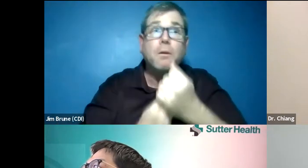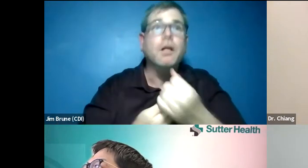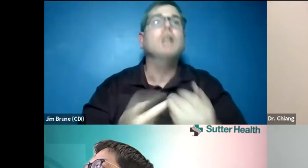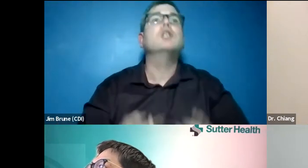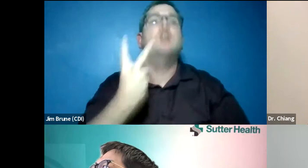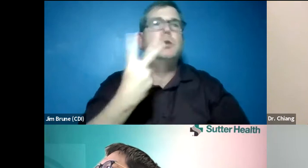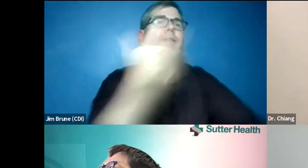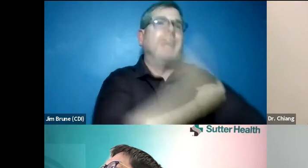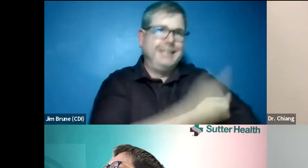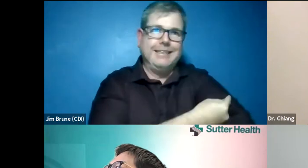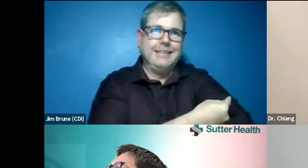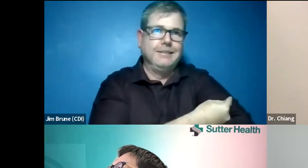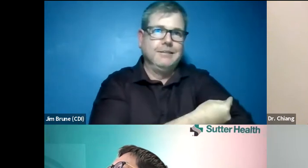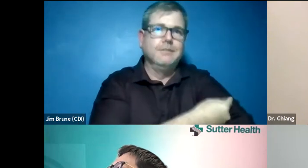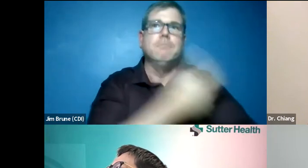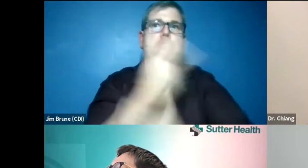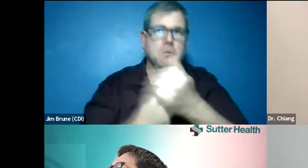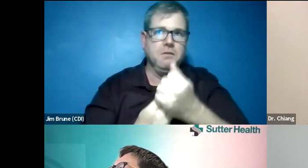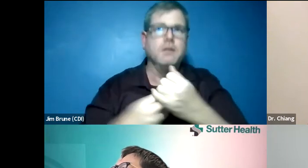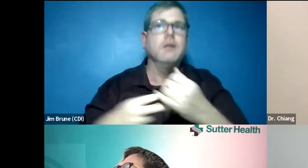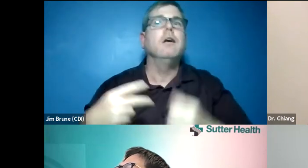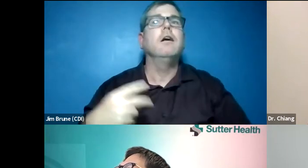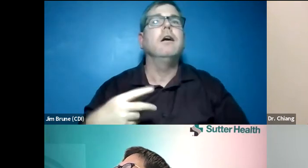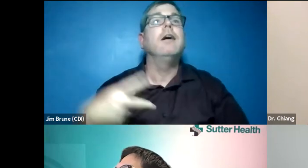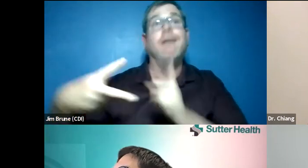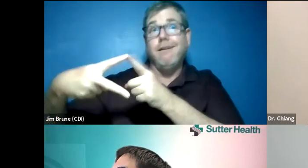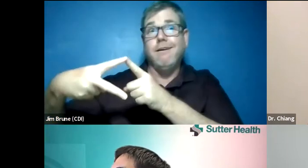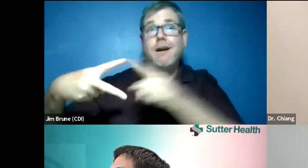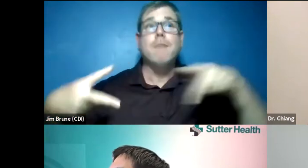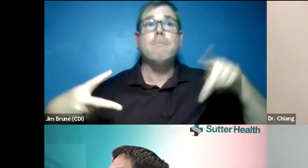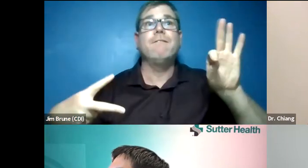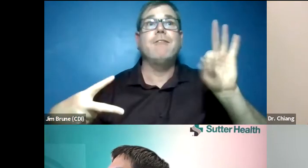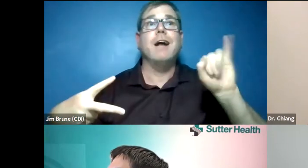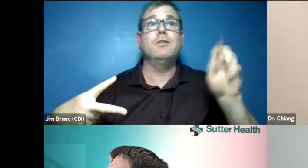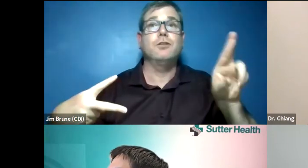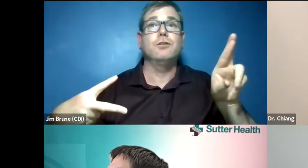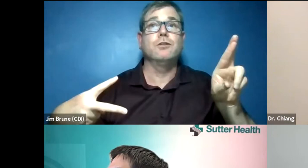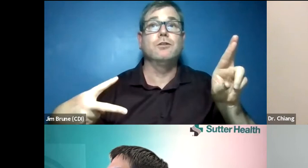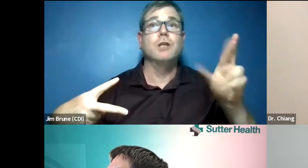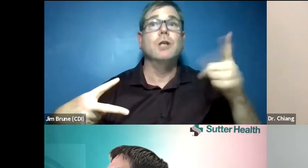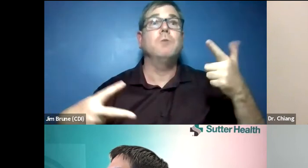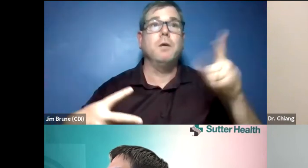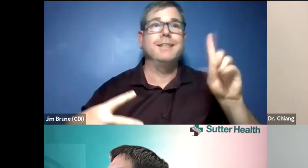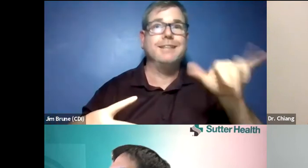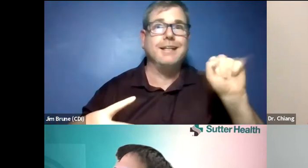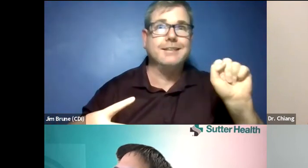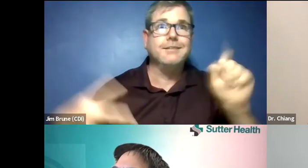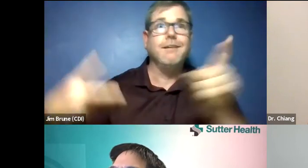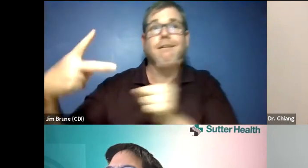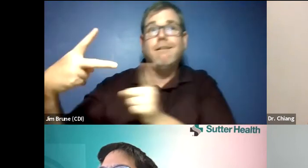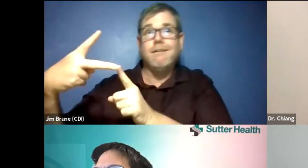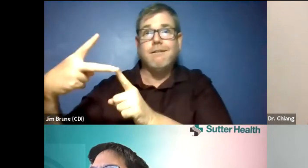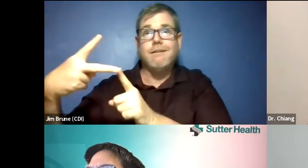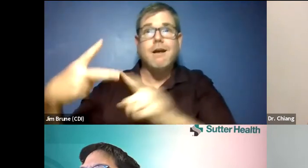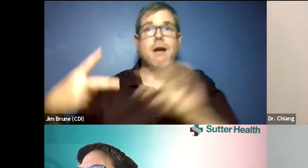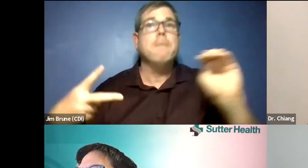days. Moderna, also 2 doses, but you get your second dose after 28 days. That's